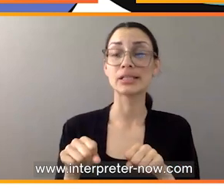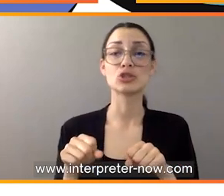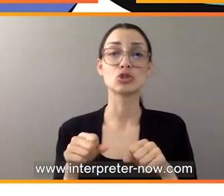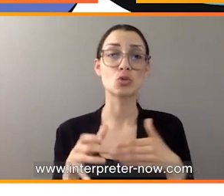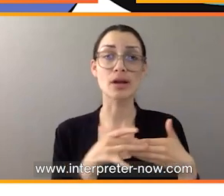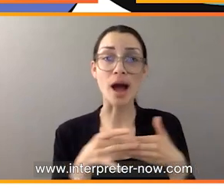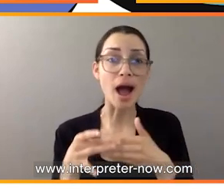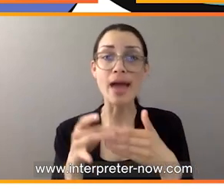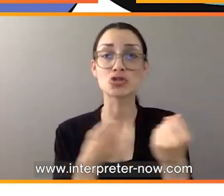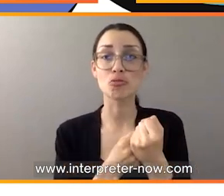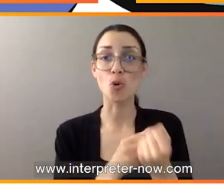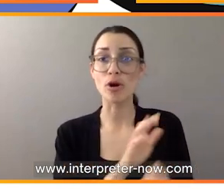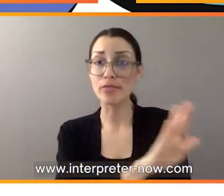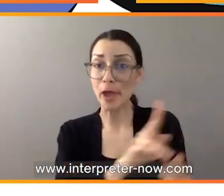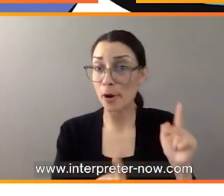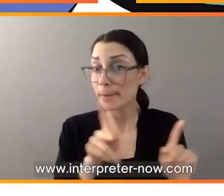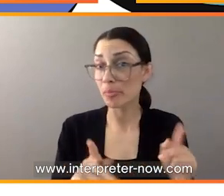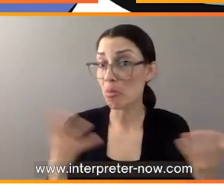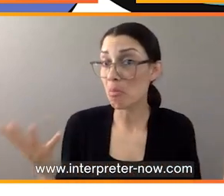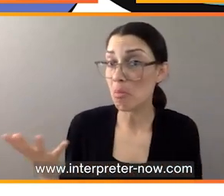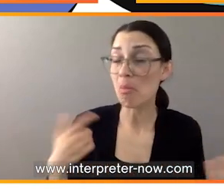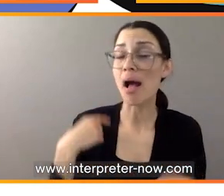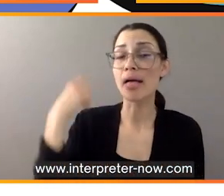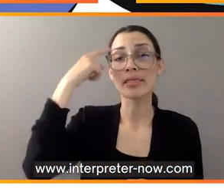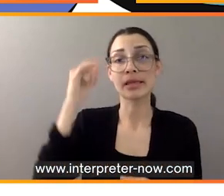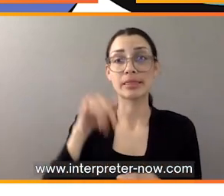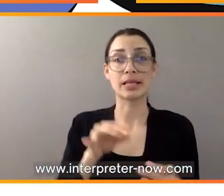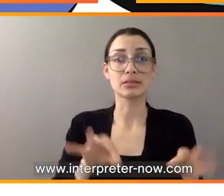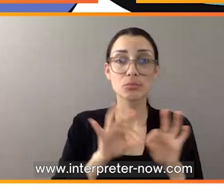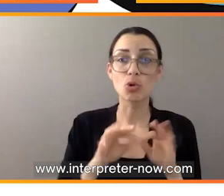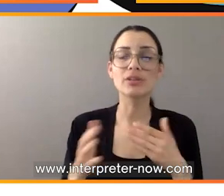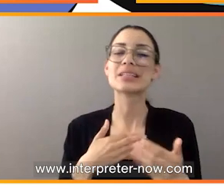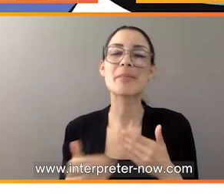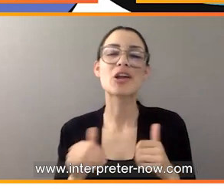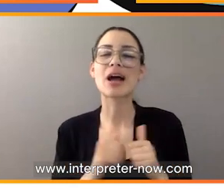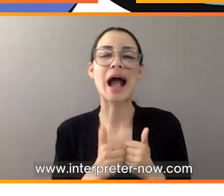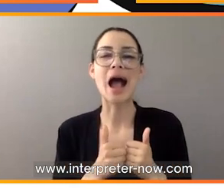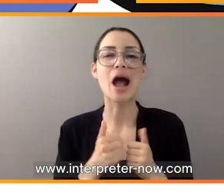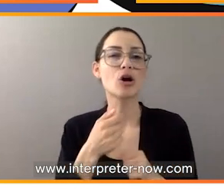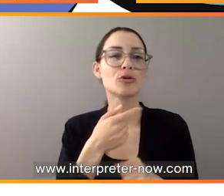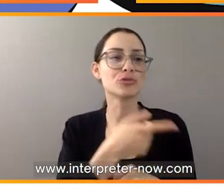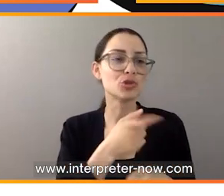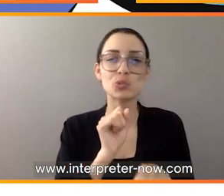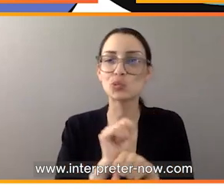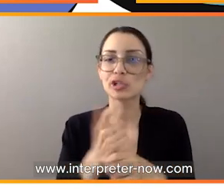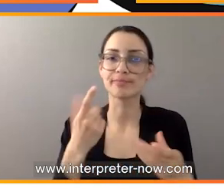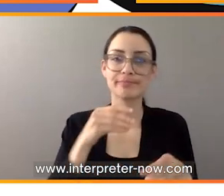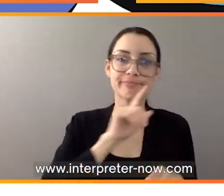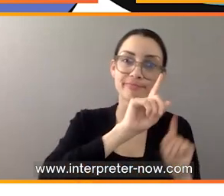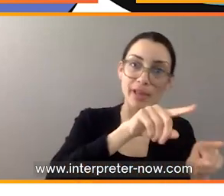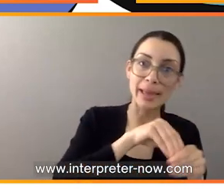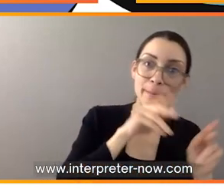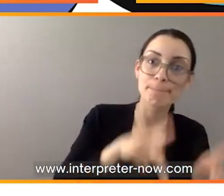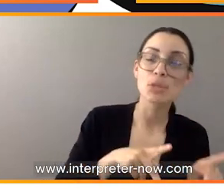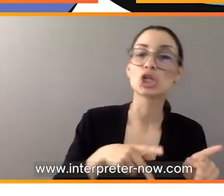their ability to guide and support their people? I think that should be, look, regardless of how you end up working